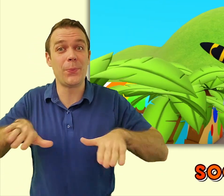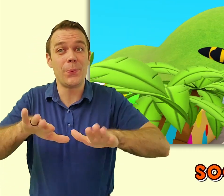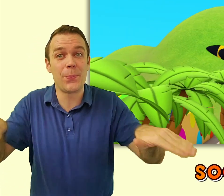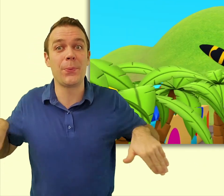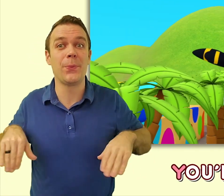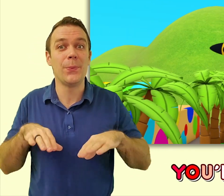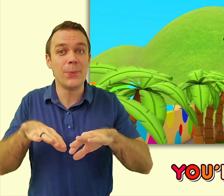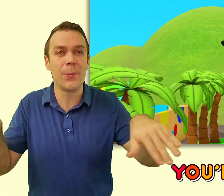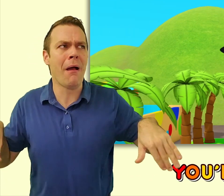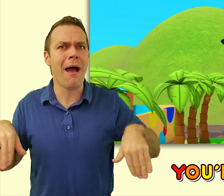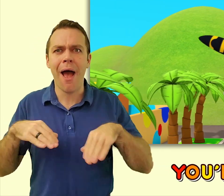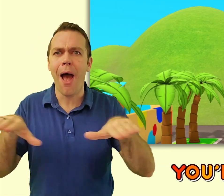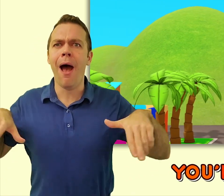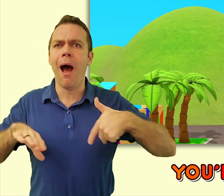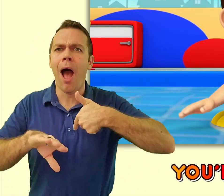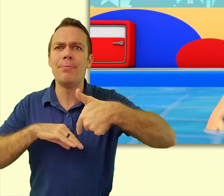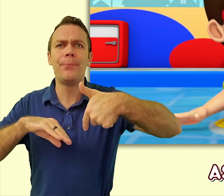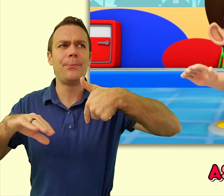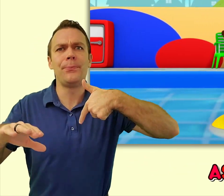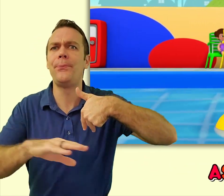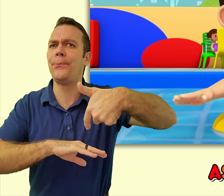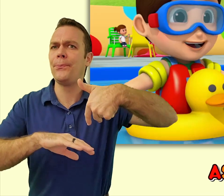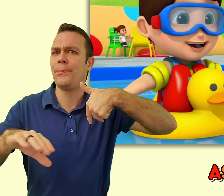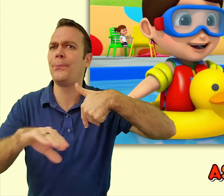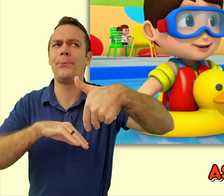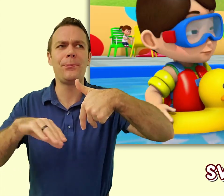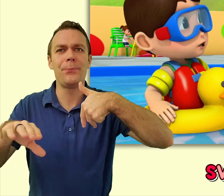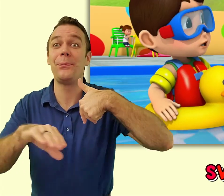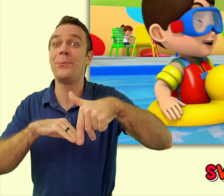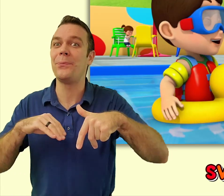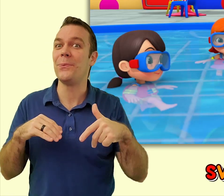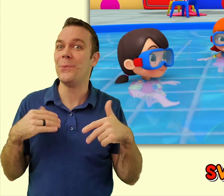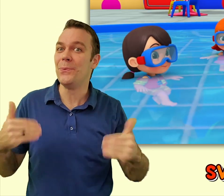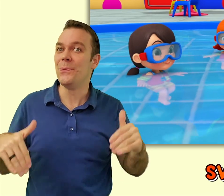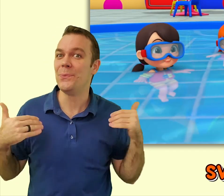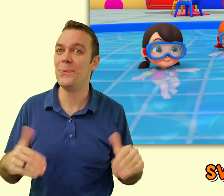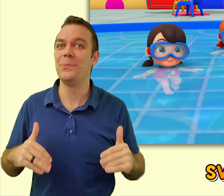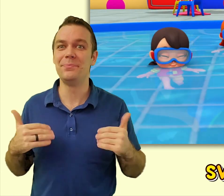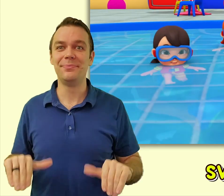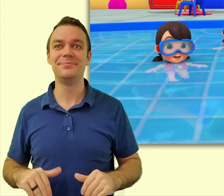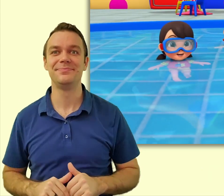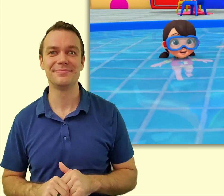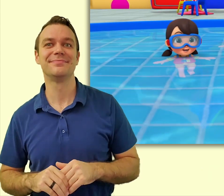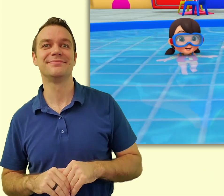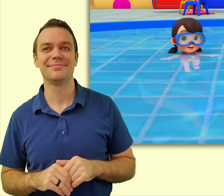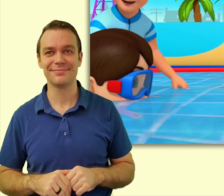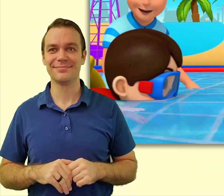you'll find you're moving along as we sing our swimming song.